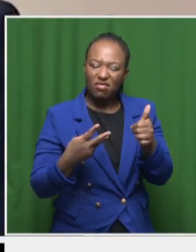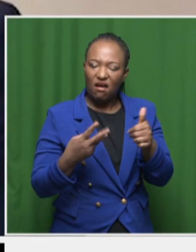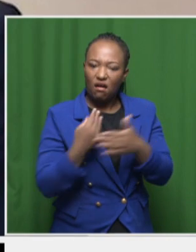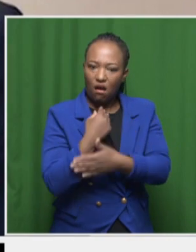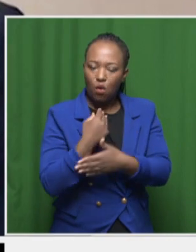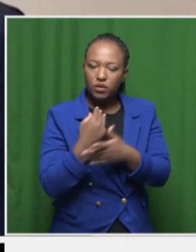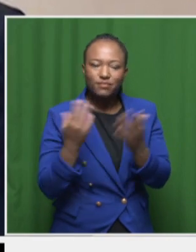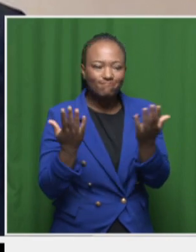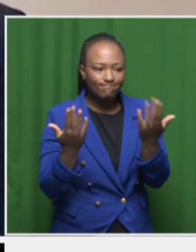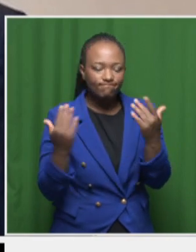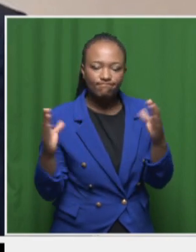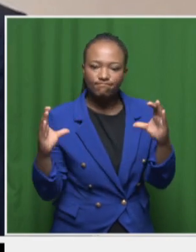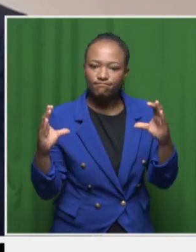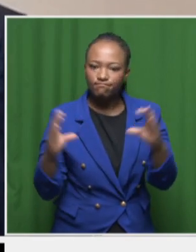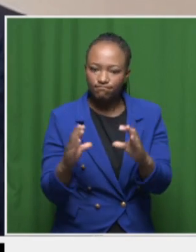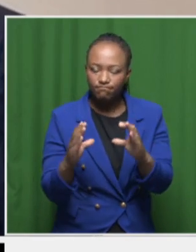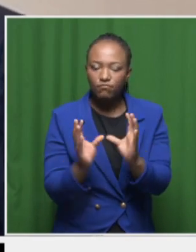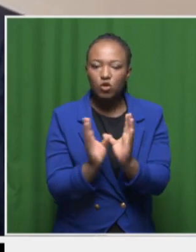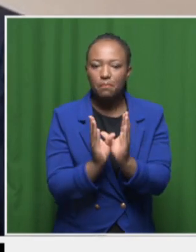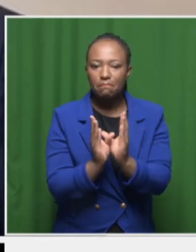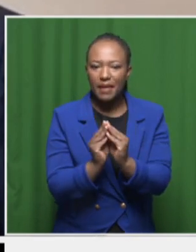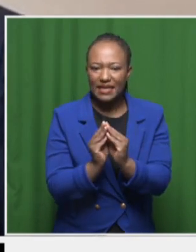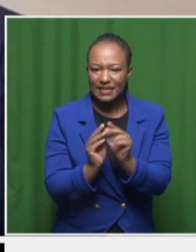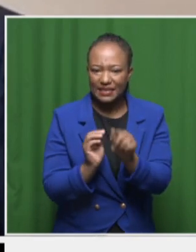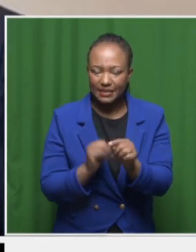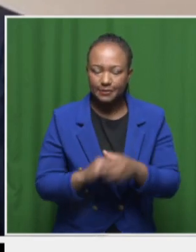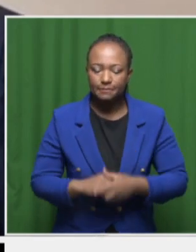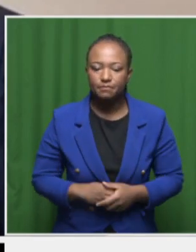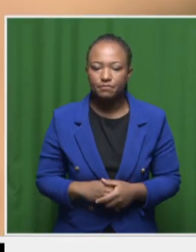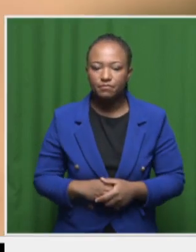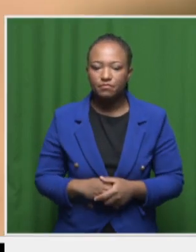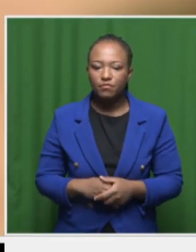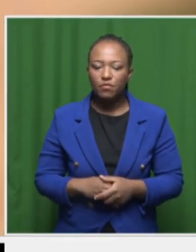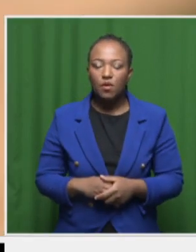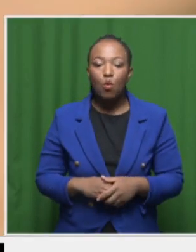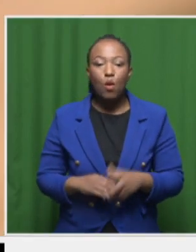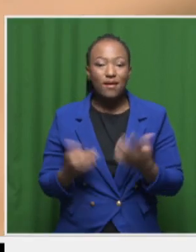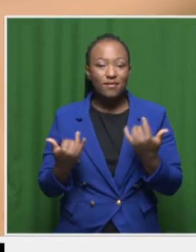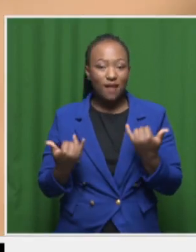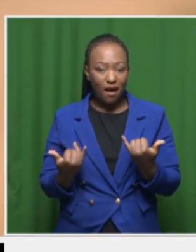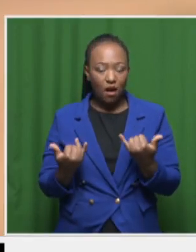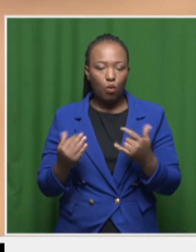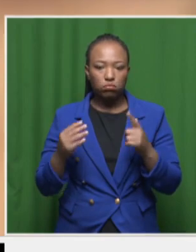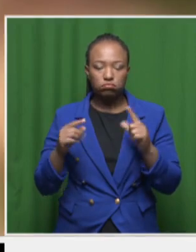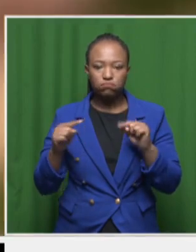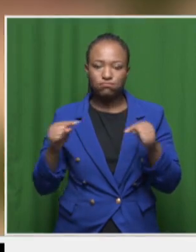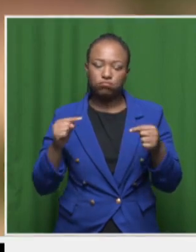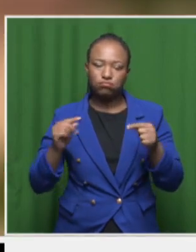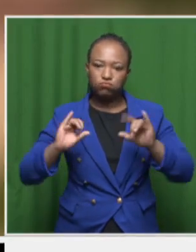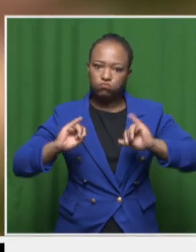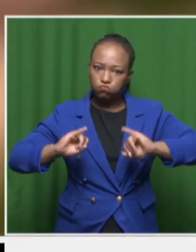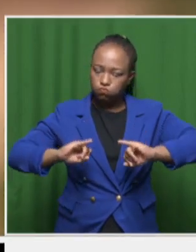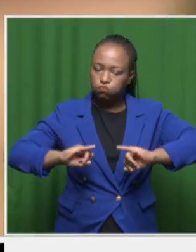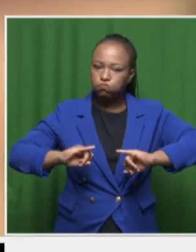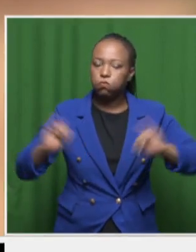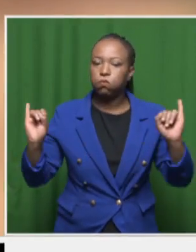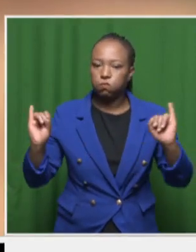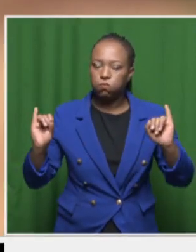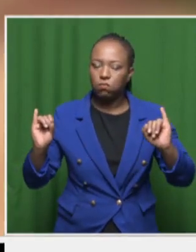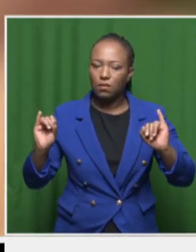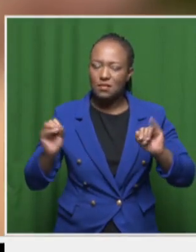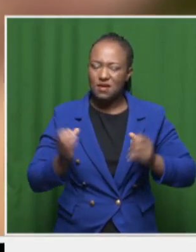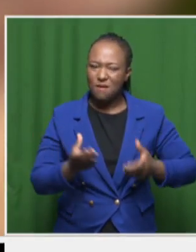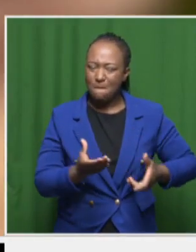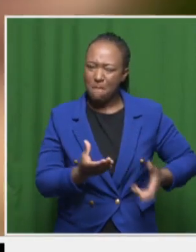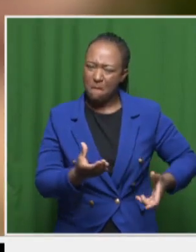Guterres spoke with Kenya's William Ruto earlier Wednesday as diplomatic efforts scale up amid the intransigence of the